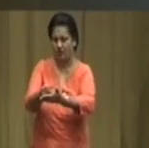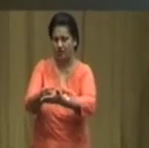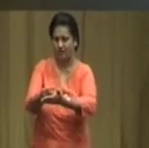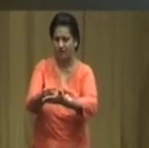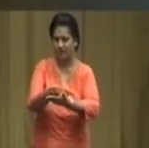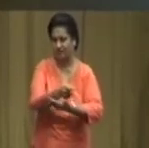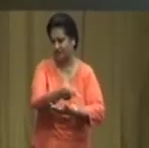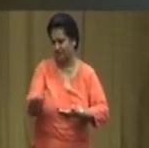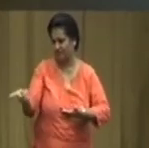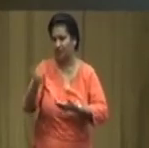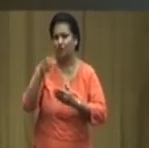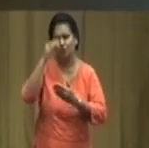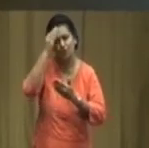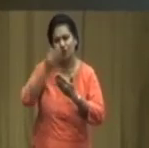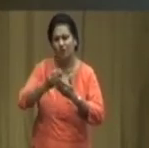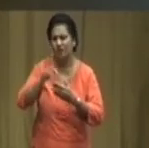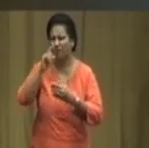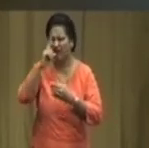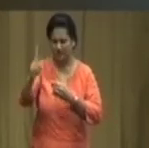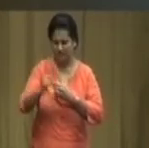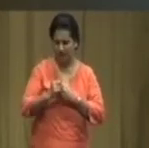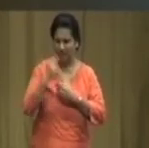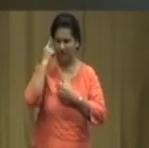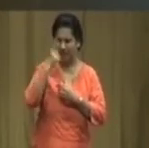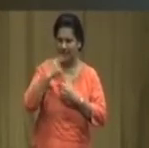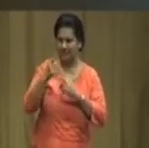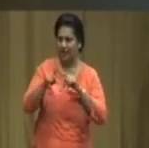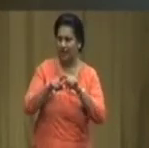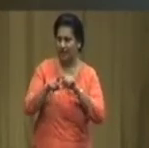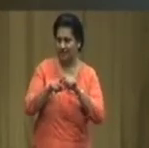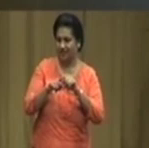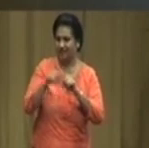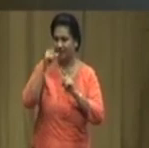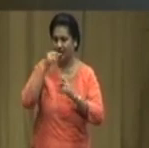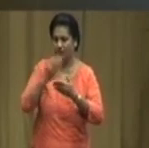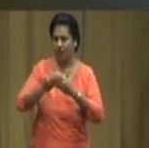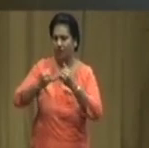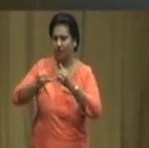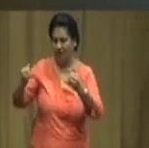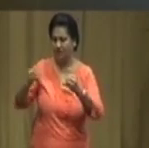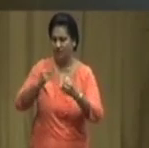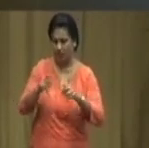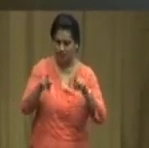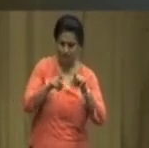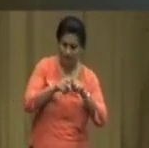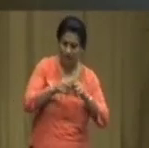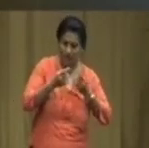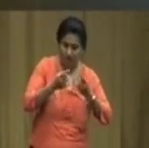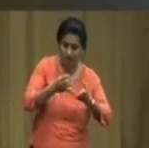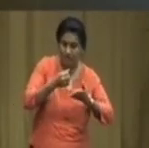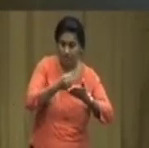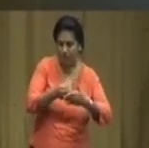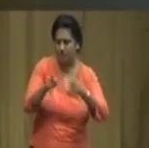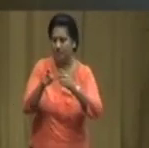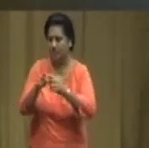there that it's overwhelming, and that is a feature of the web, as I'm sure we all appreciate. But the notion that someone needs to be critical of